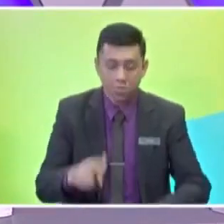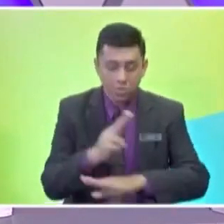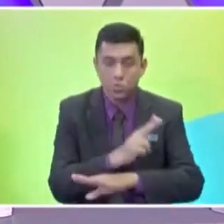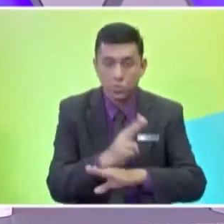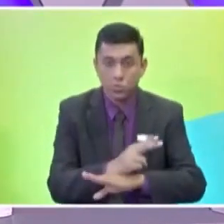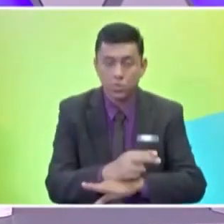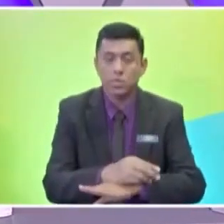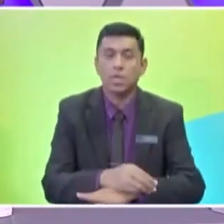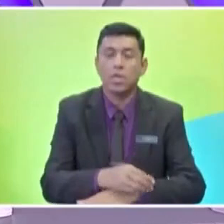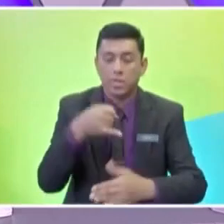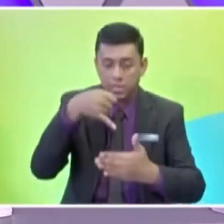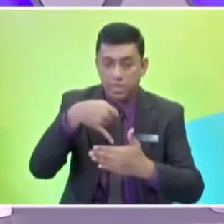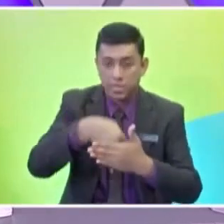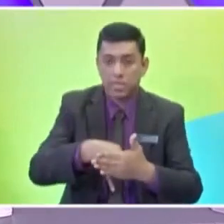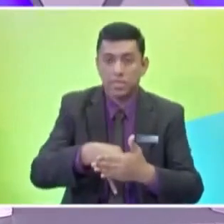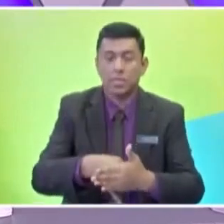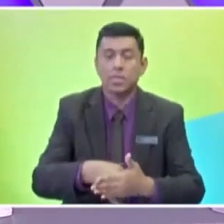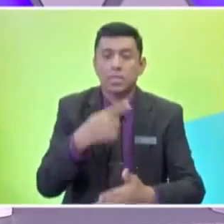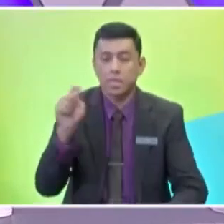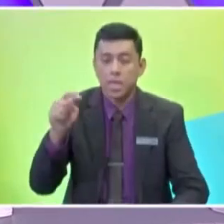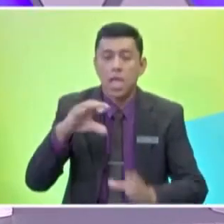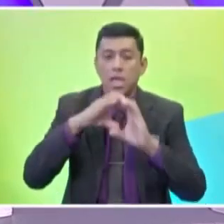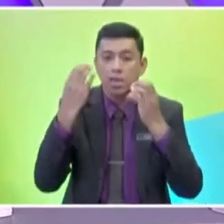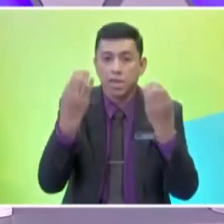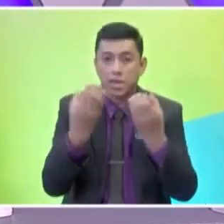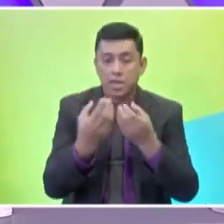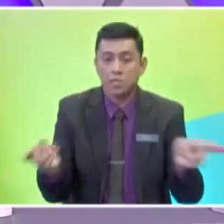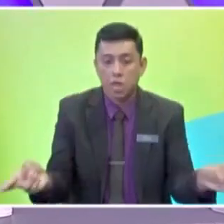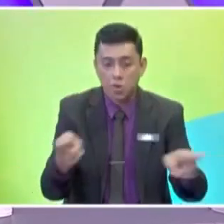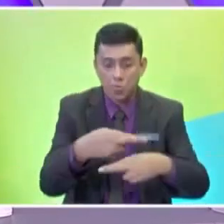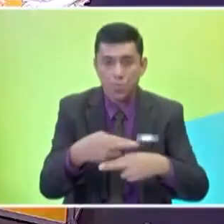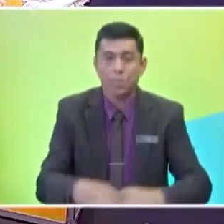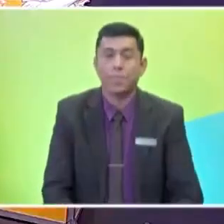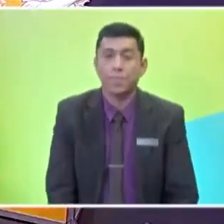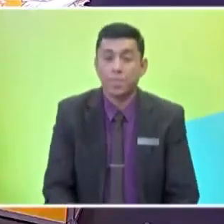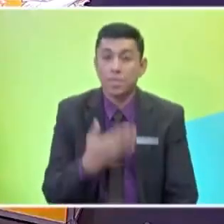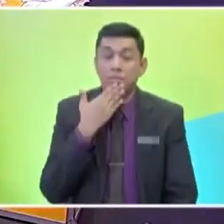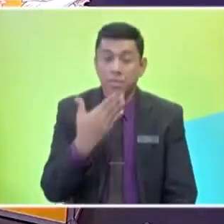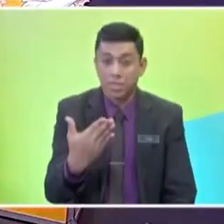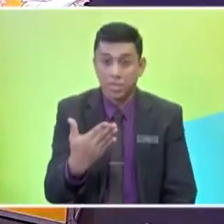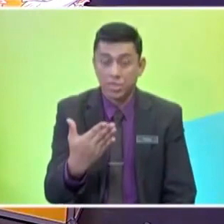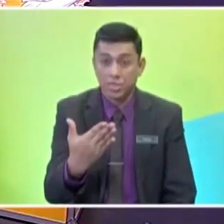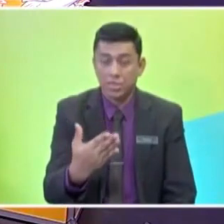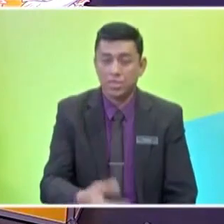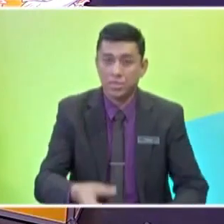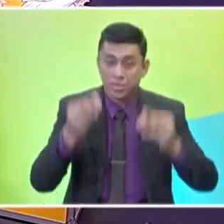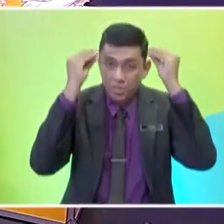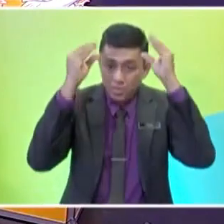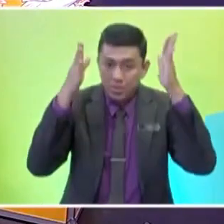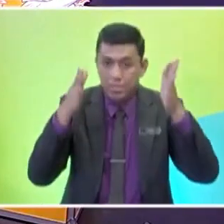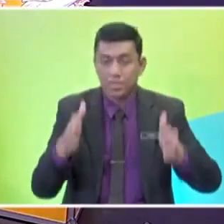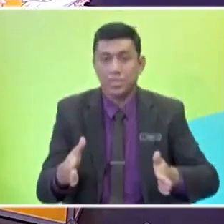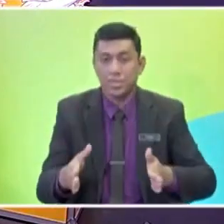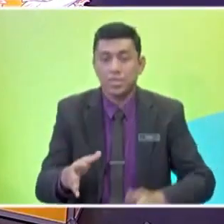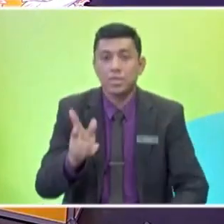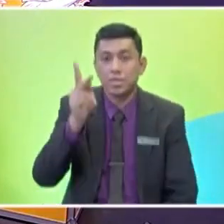our classroom to role play with our friends. Okay, thank you so much, Teacher Krishna, for today